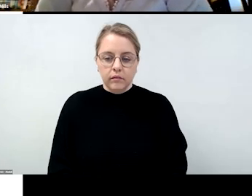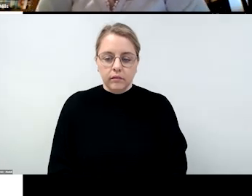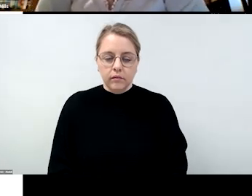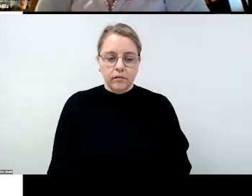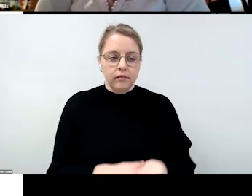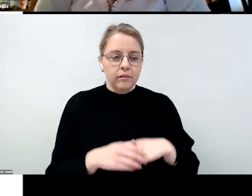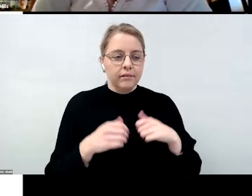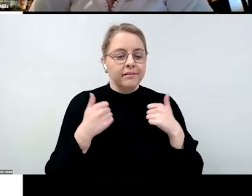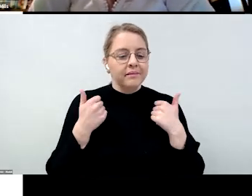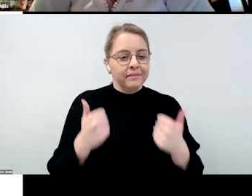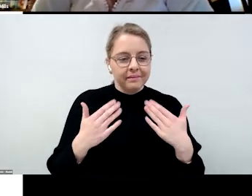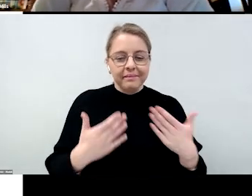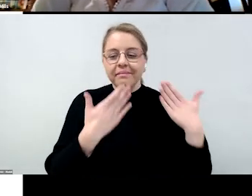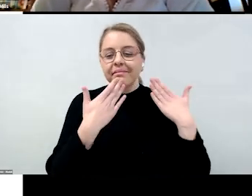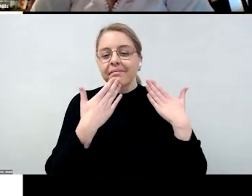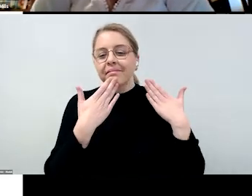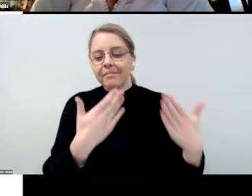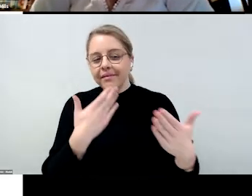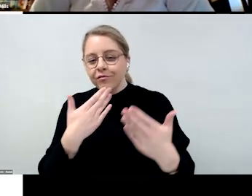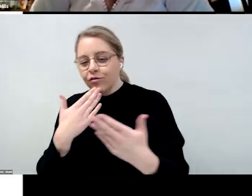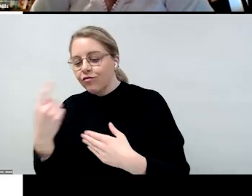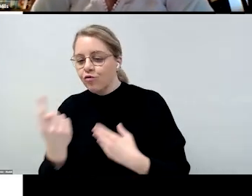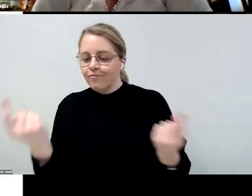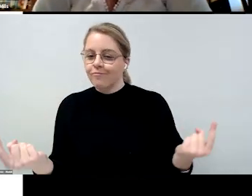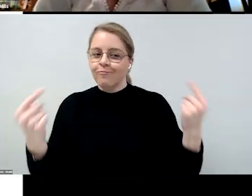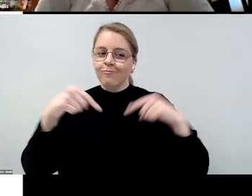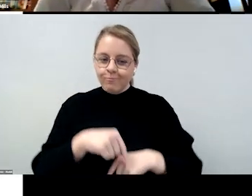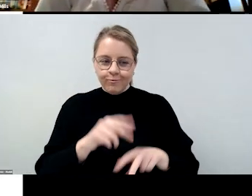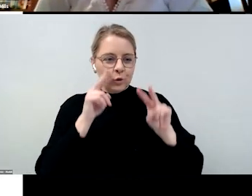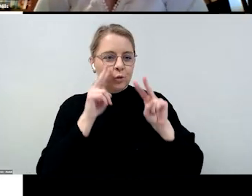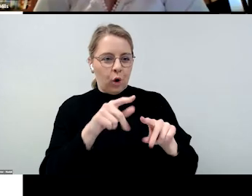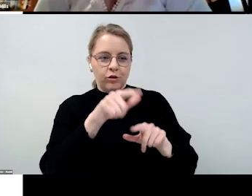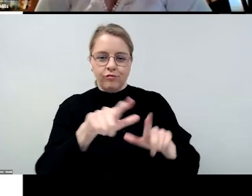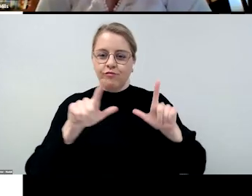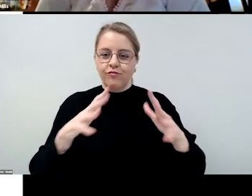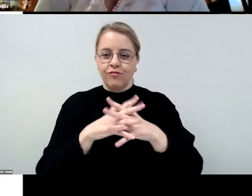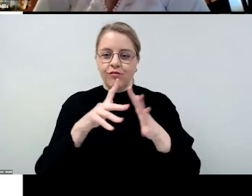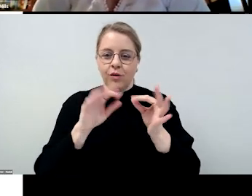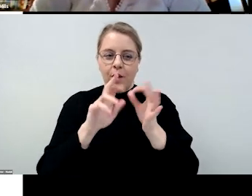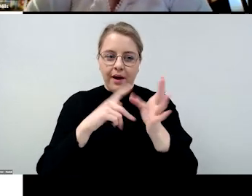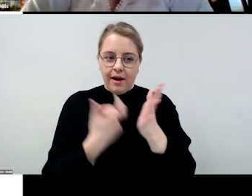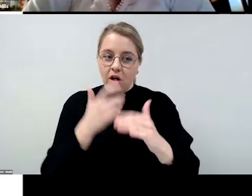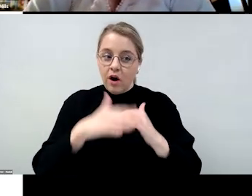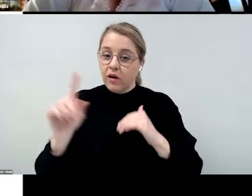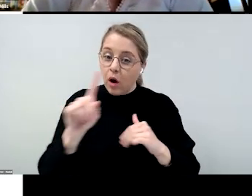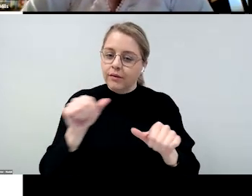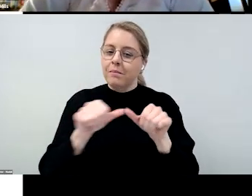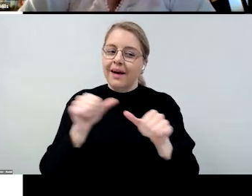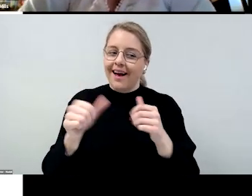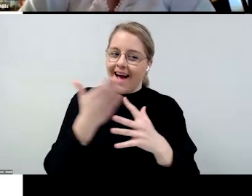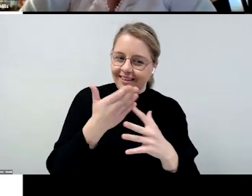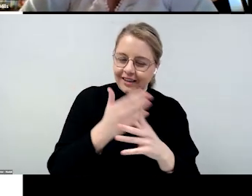Thank you, everyone, for joining us at the Better Access Improving Preventive Healthcare for People with Intellectual Disability